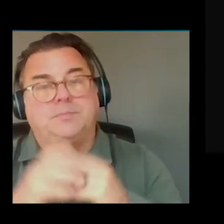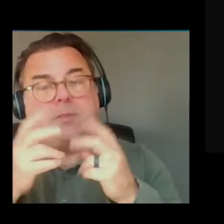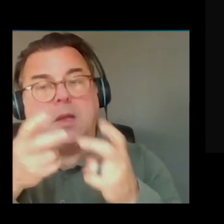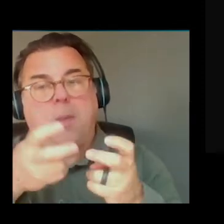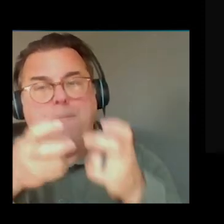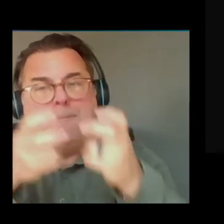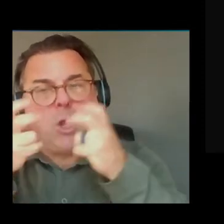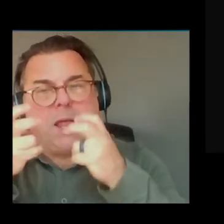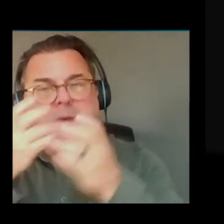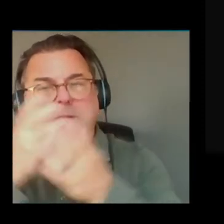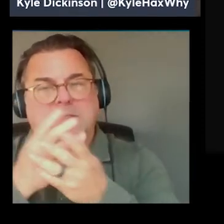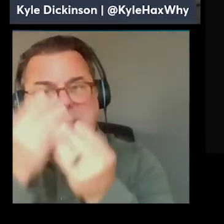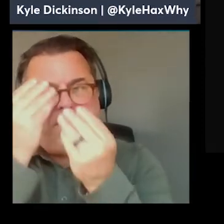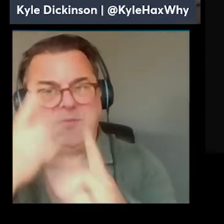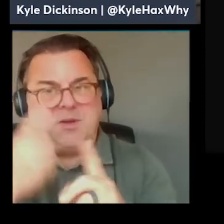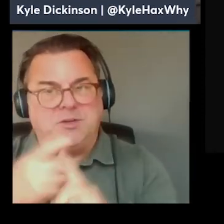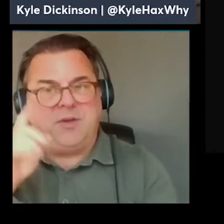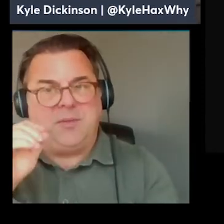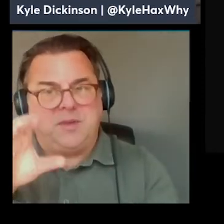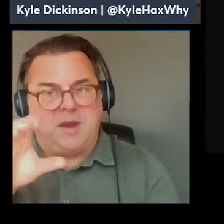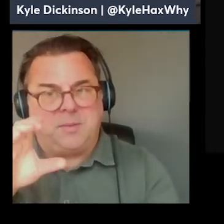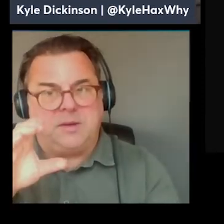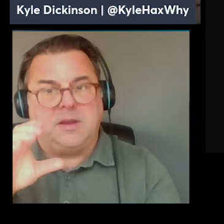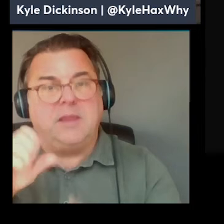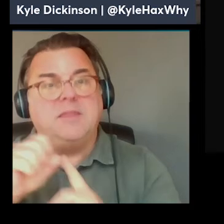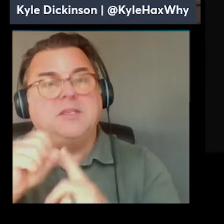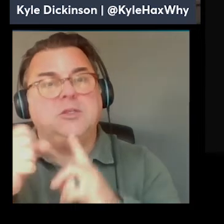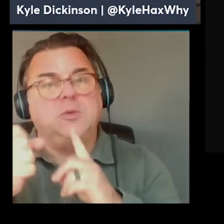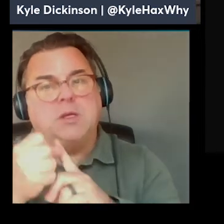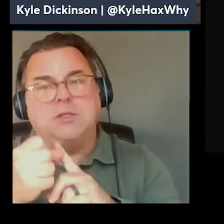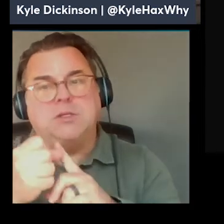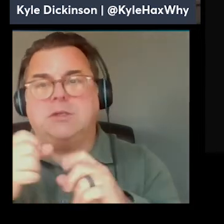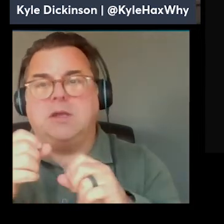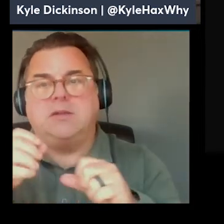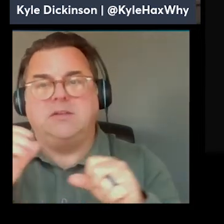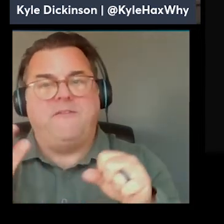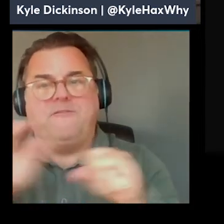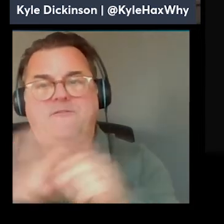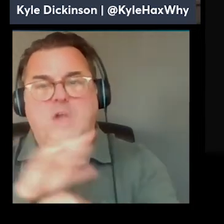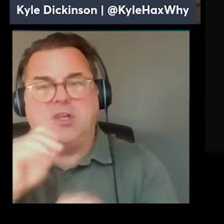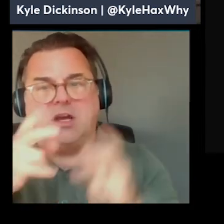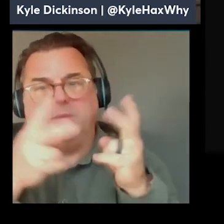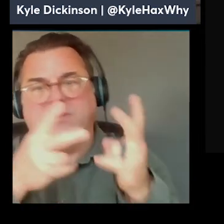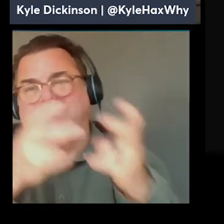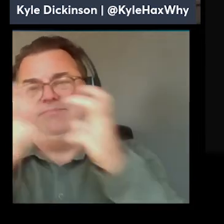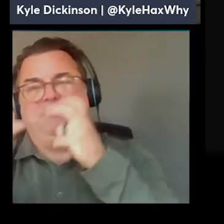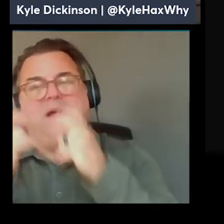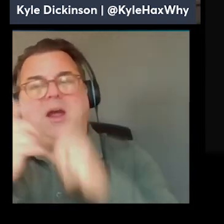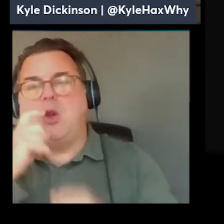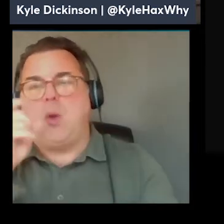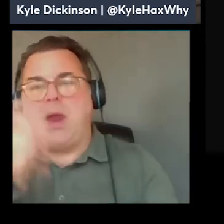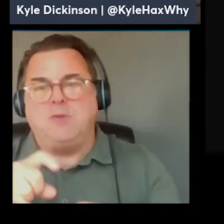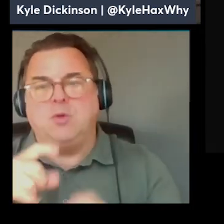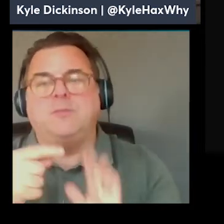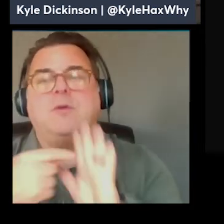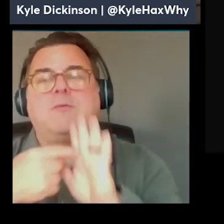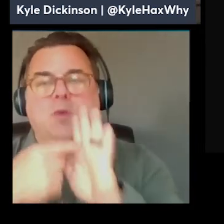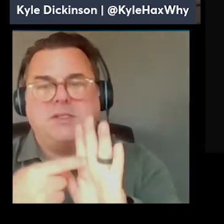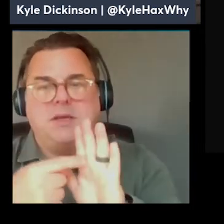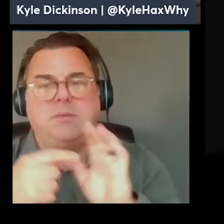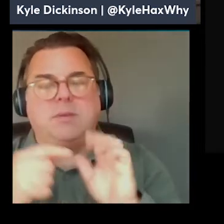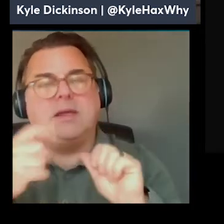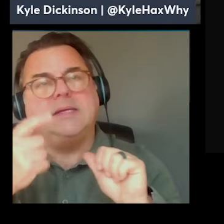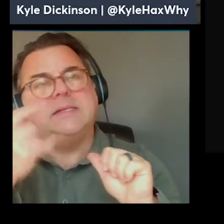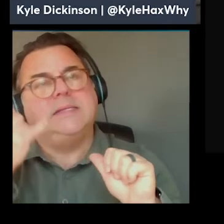from the document. So in this case, I just pull the complete document back, but I don't have to do that. What I can do is, for example, let's say I want to